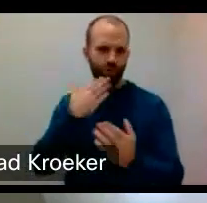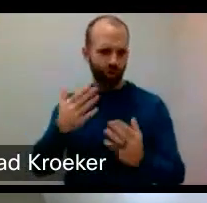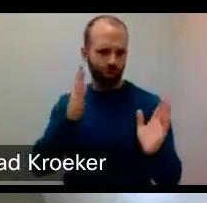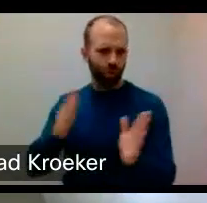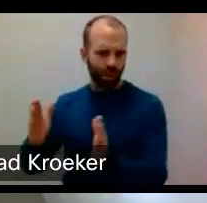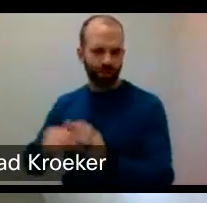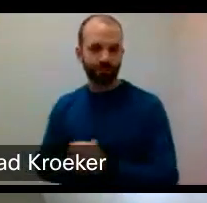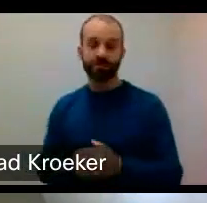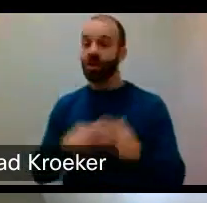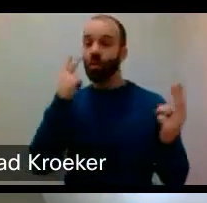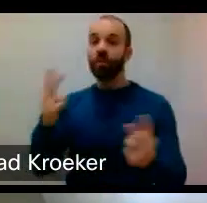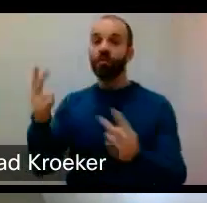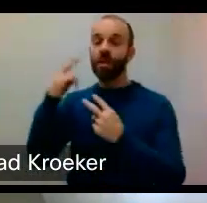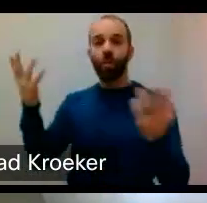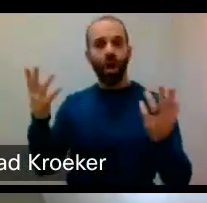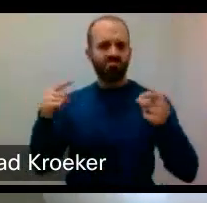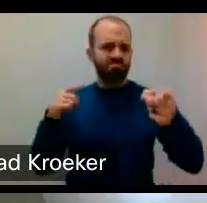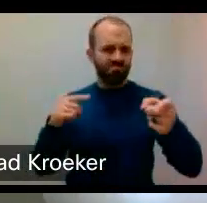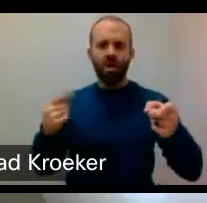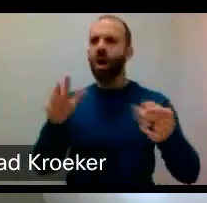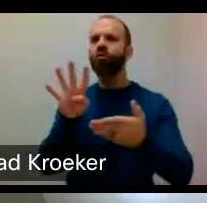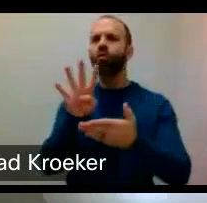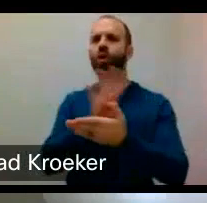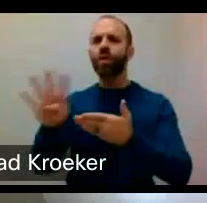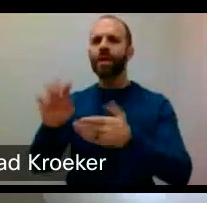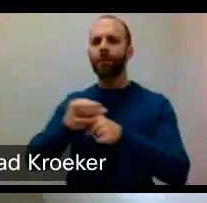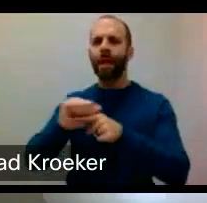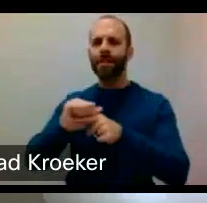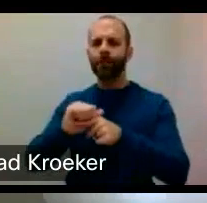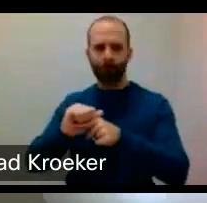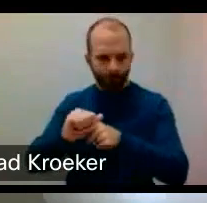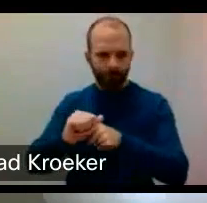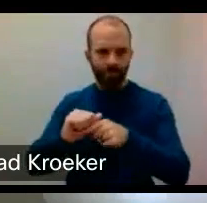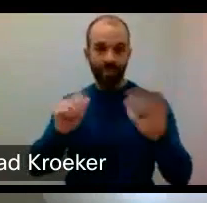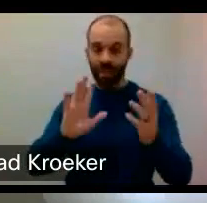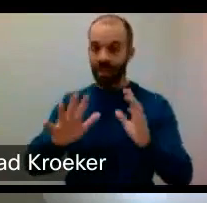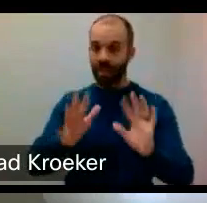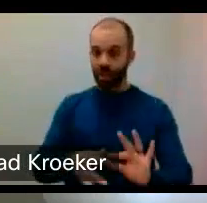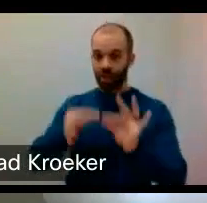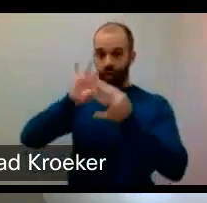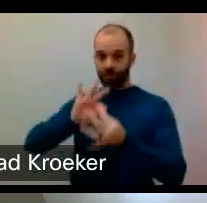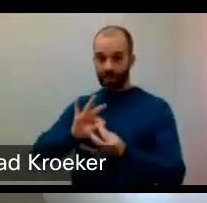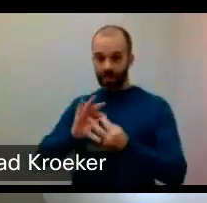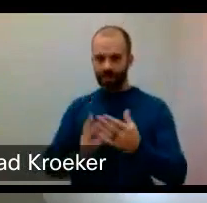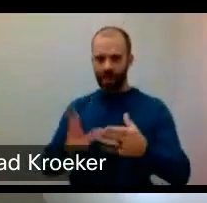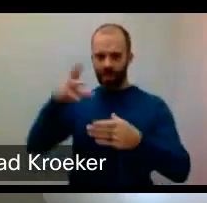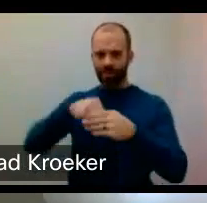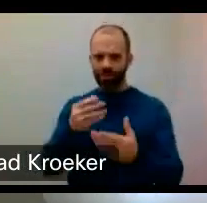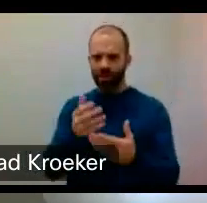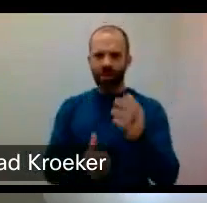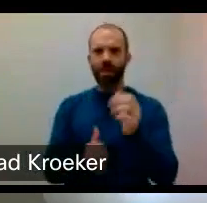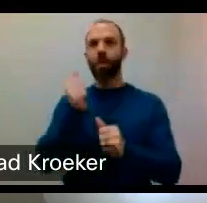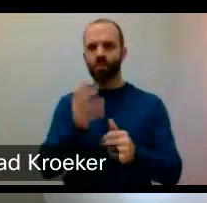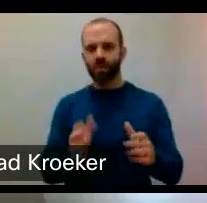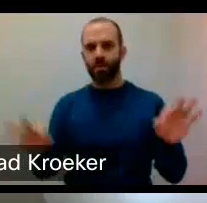some work experience, a 4-week practicum. The interpretation includes the most important thing that they learned. I'm